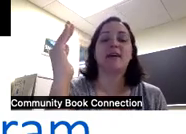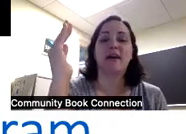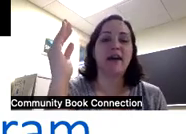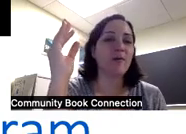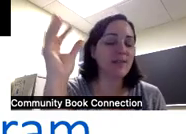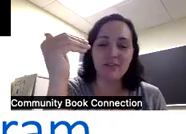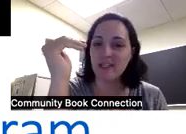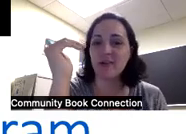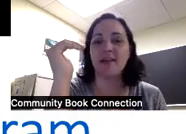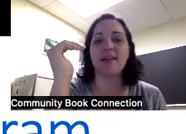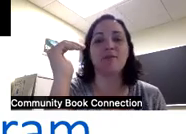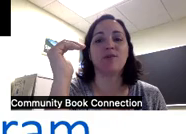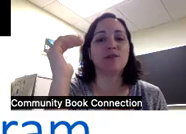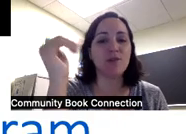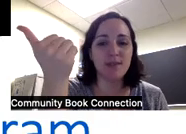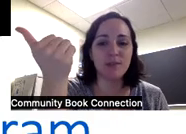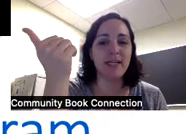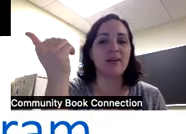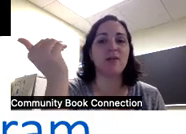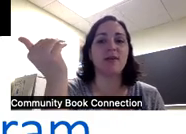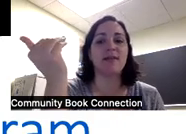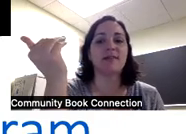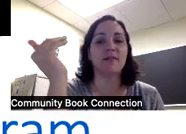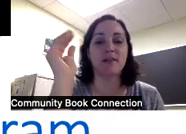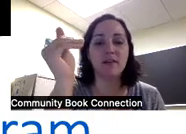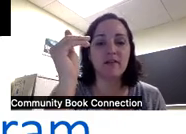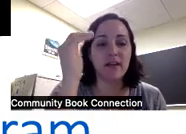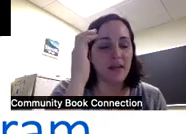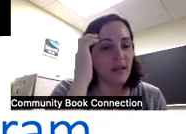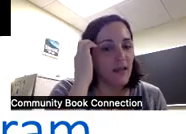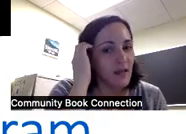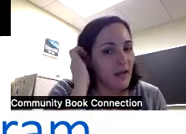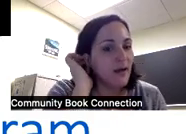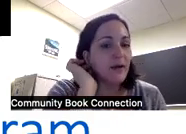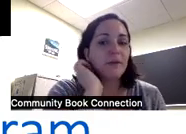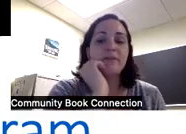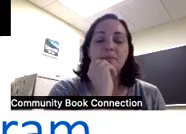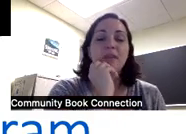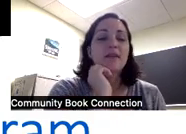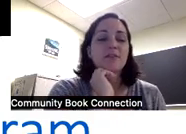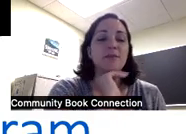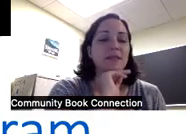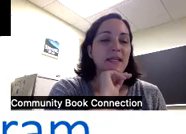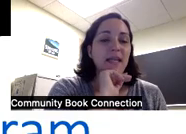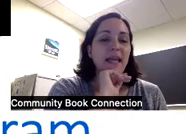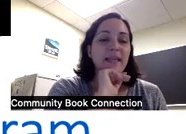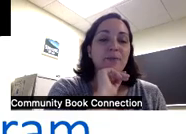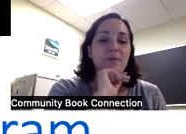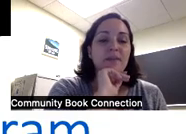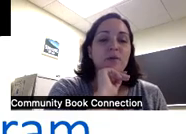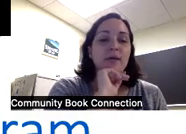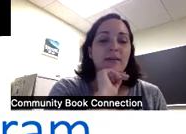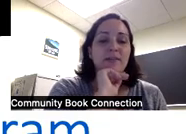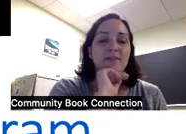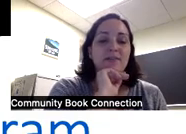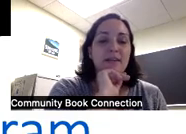and how resilient are they? Can we reduce the mortality rates of the larvae, excuse me, and